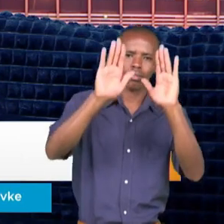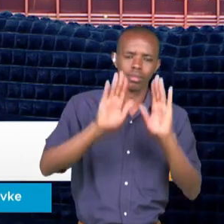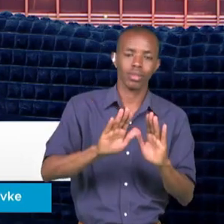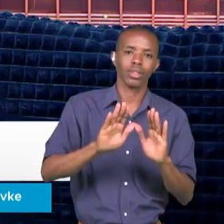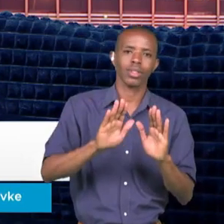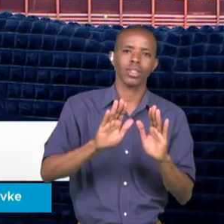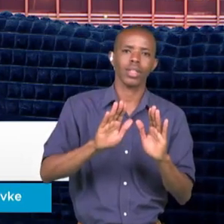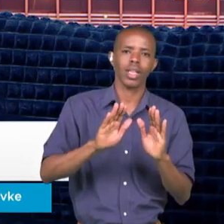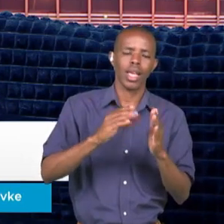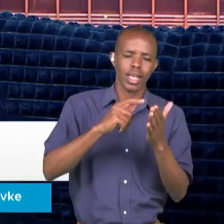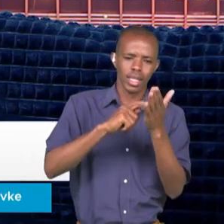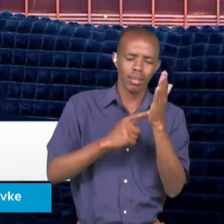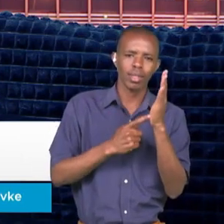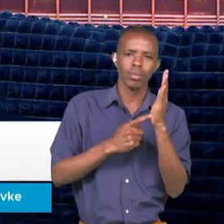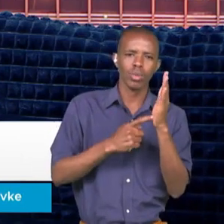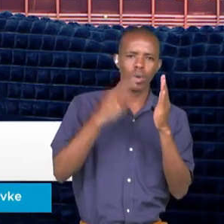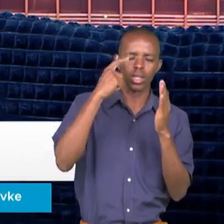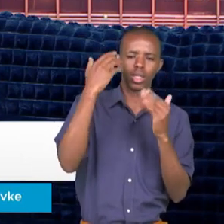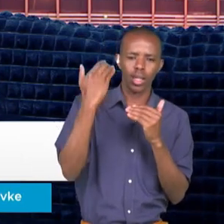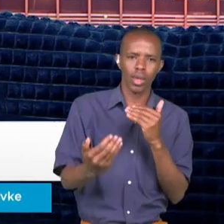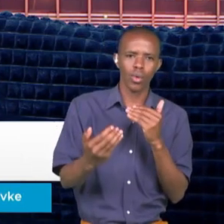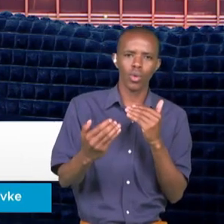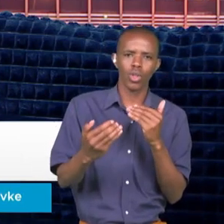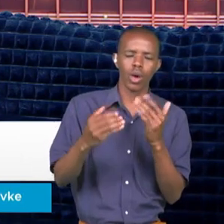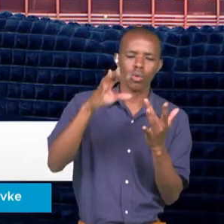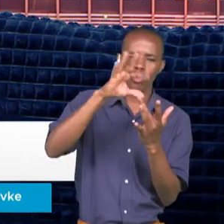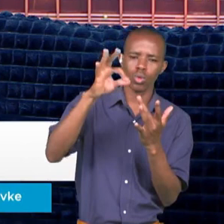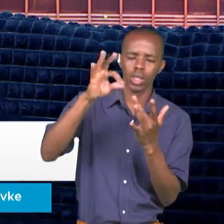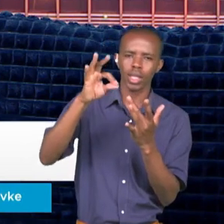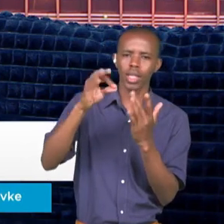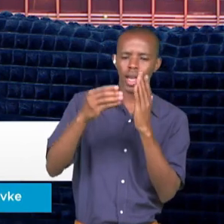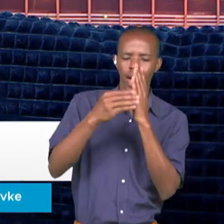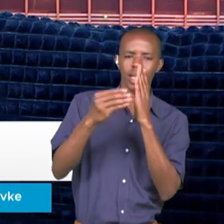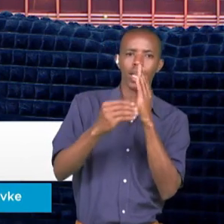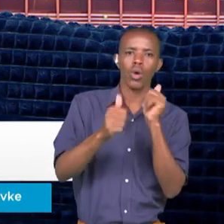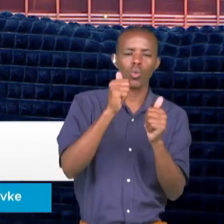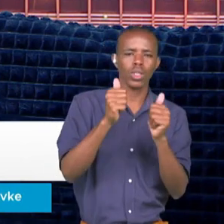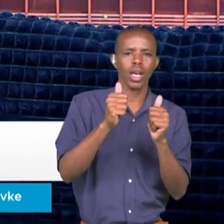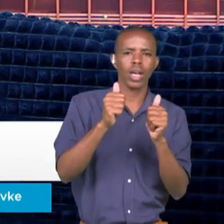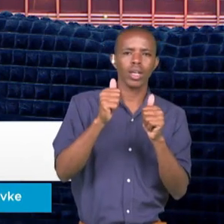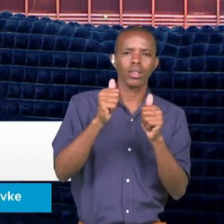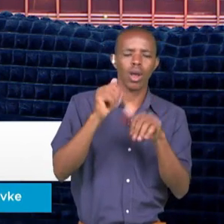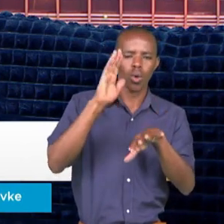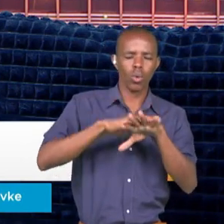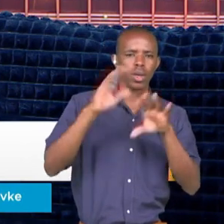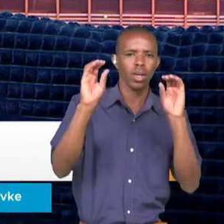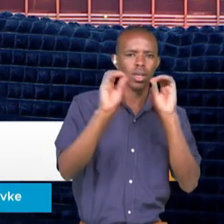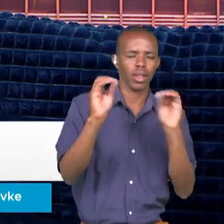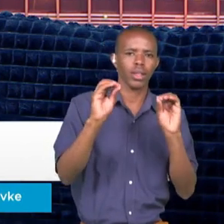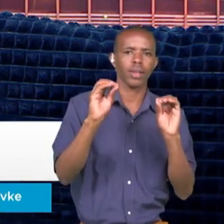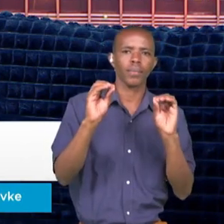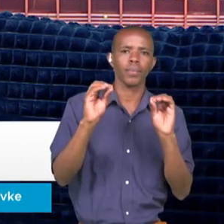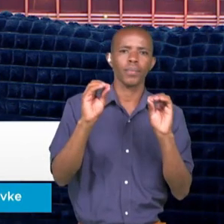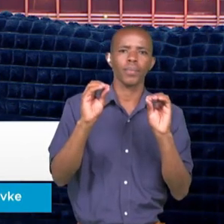So sometimes you find these young people ending up taking up careers which they are ill-fitted for. Okay. And that